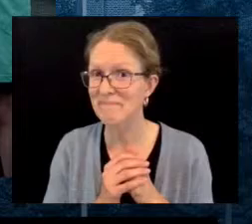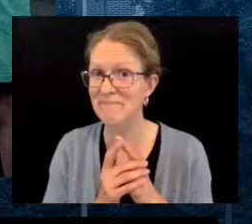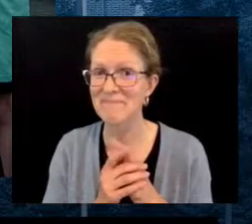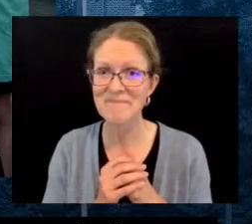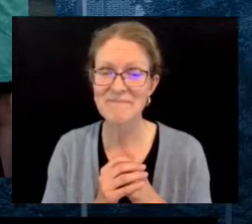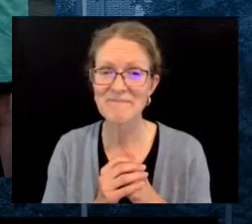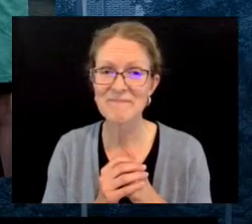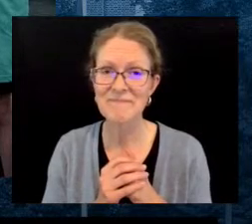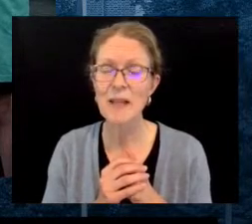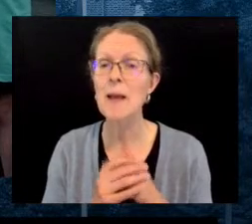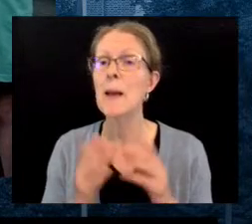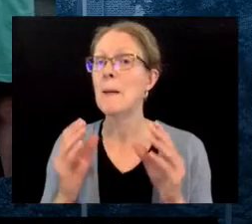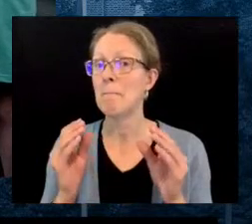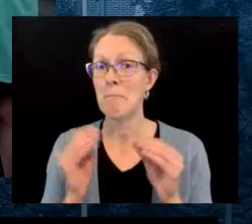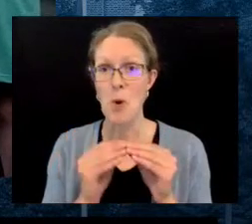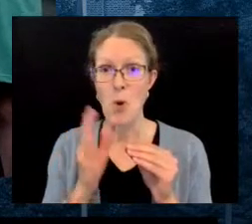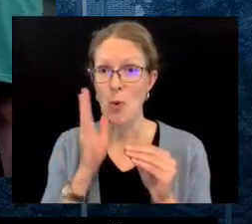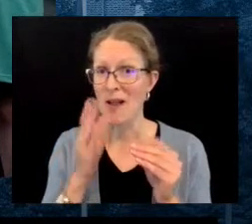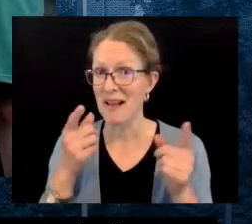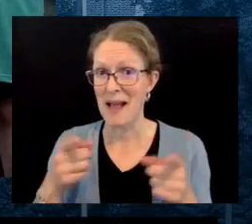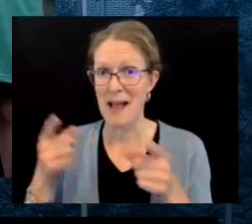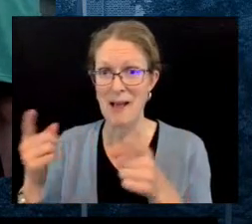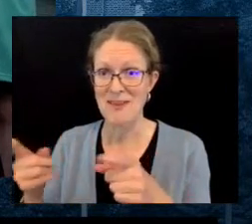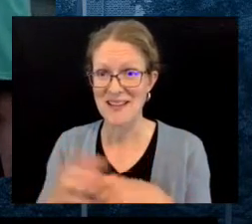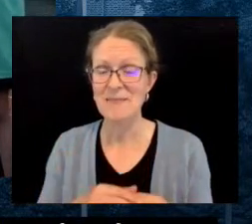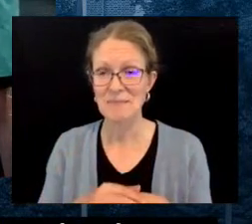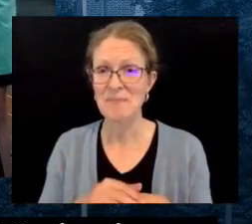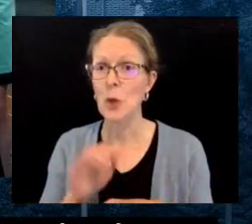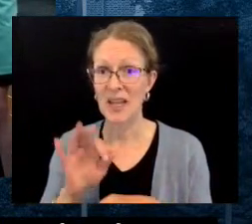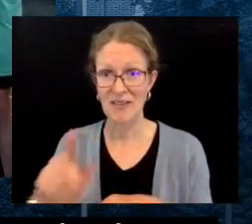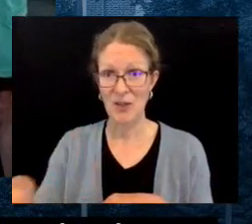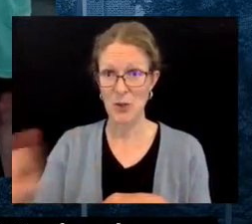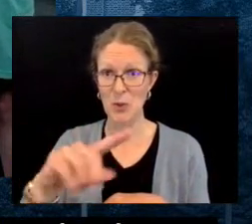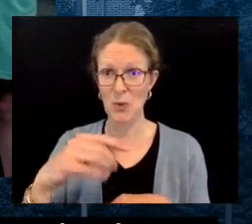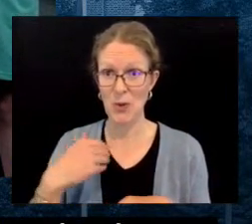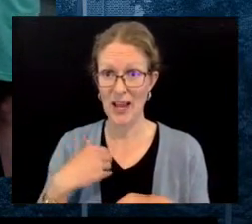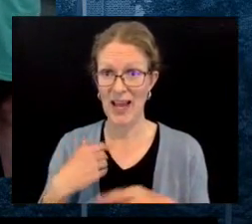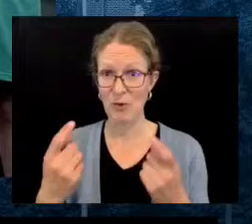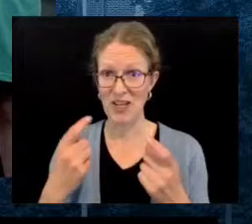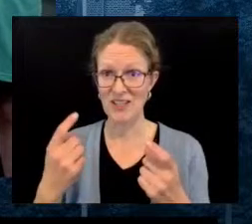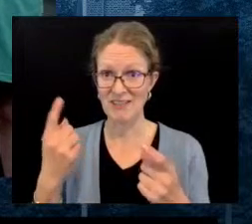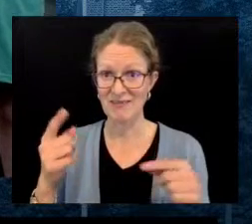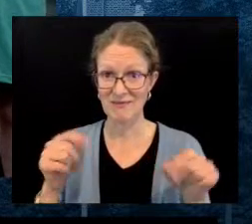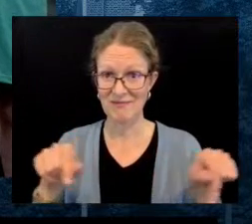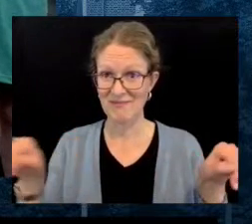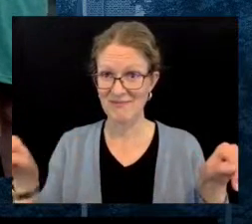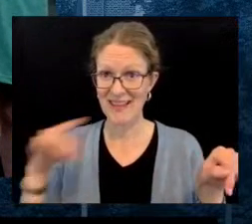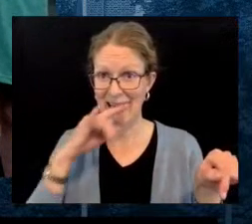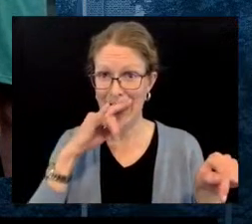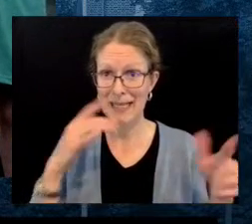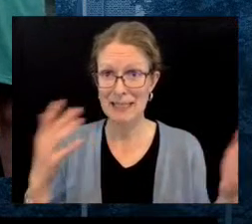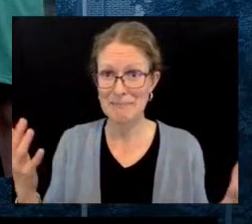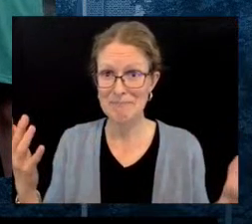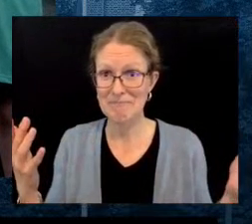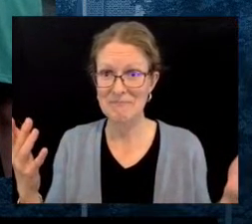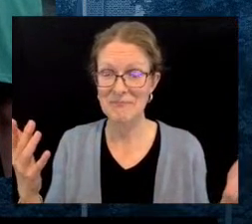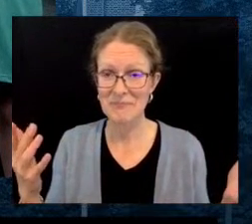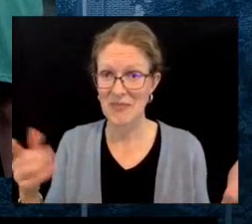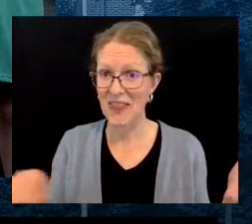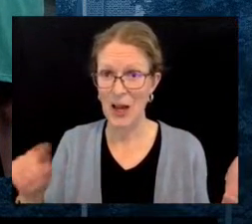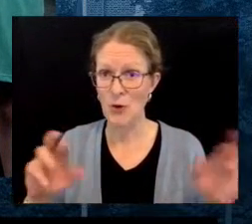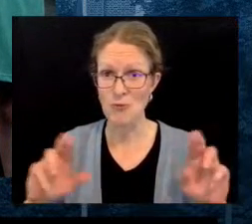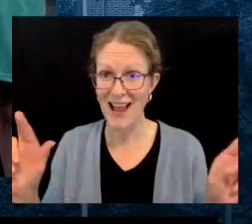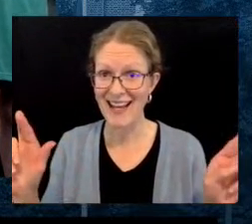More to come. So if you have any questions for them, I know we prepped them. Lots of people may have some questions, but they're ready. So if you